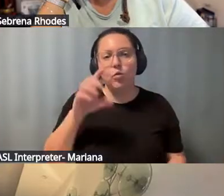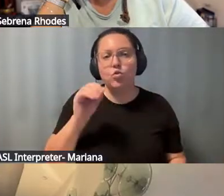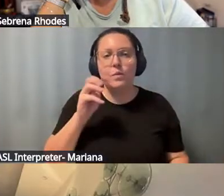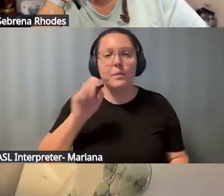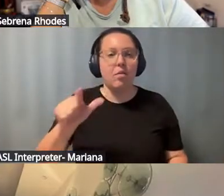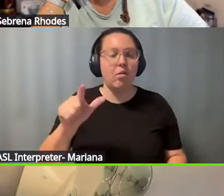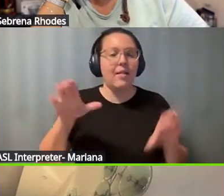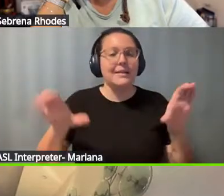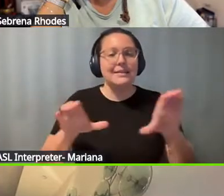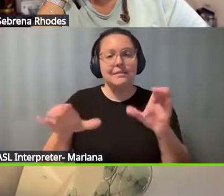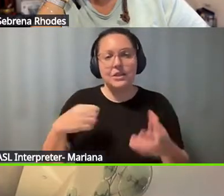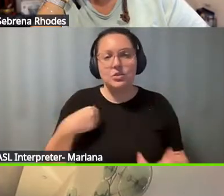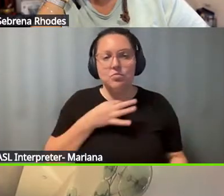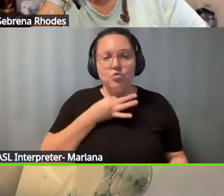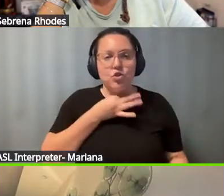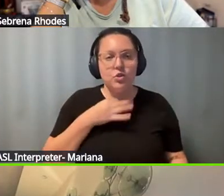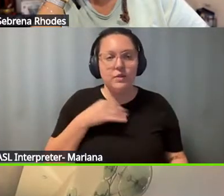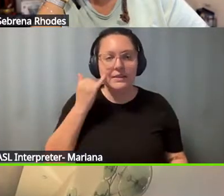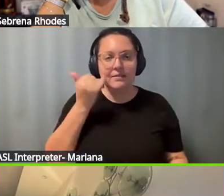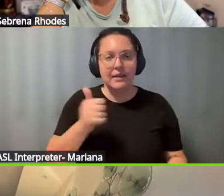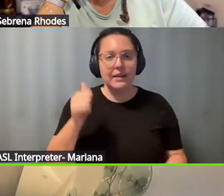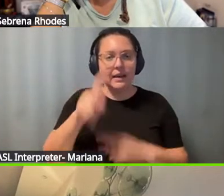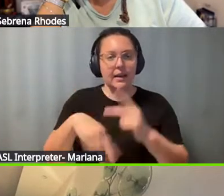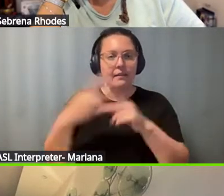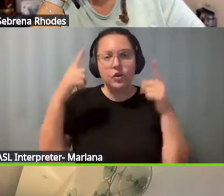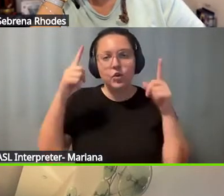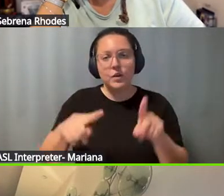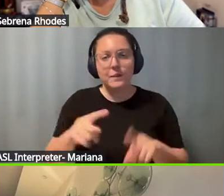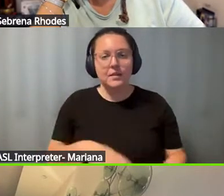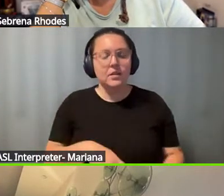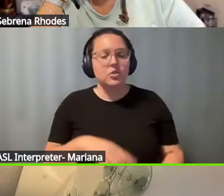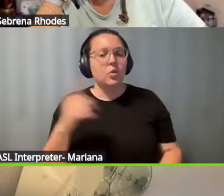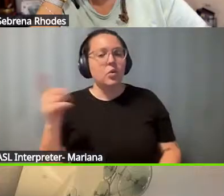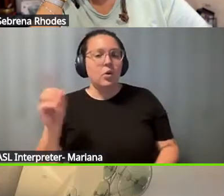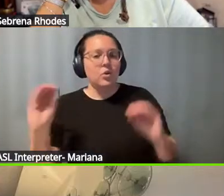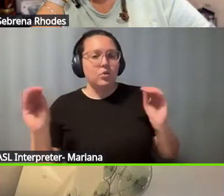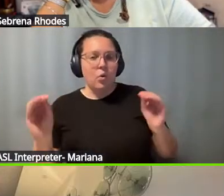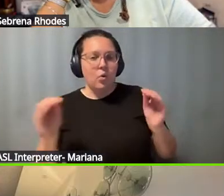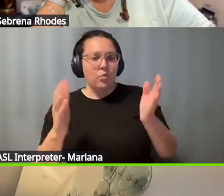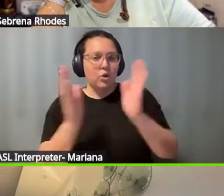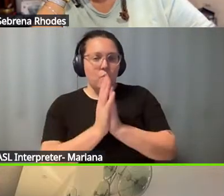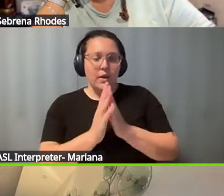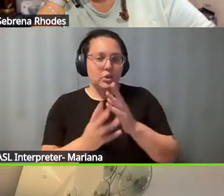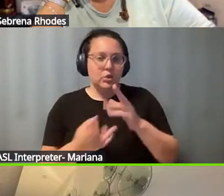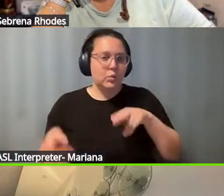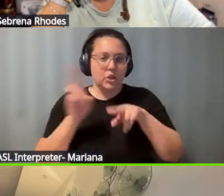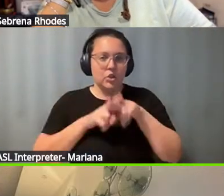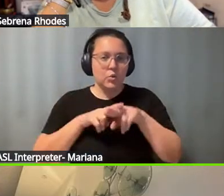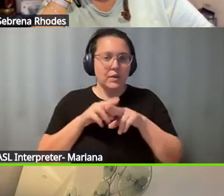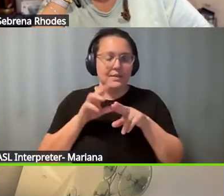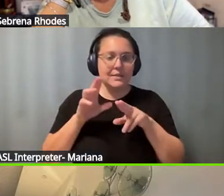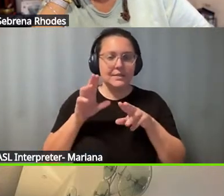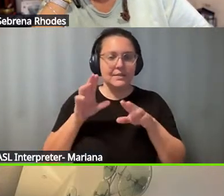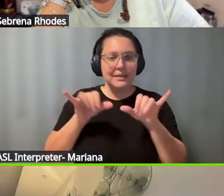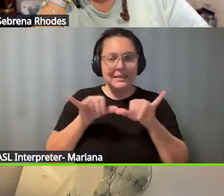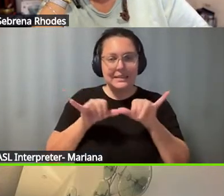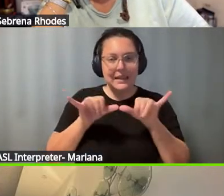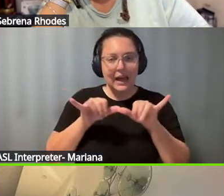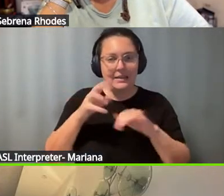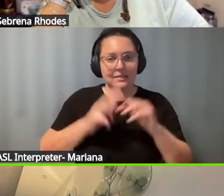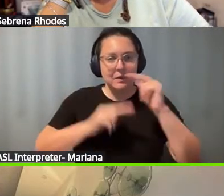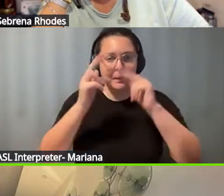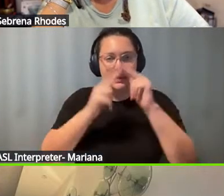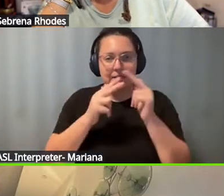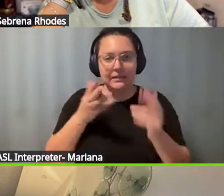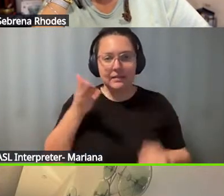that. So there has at no point been a request to increase the size of the building on the site.